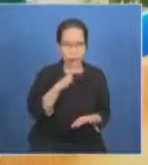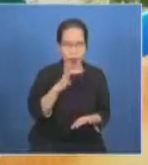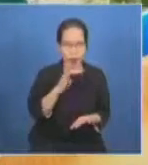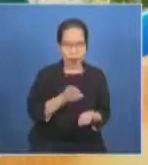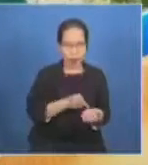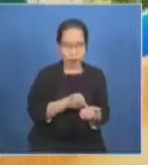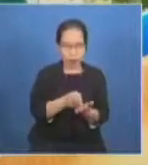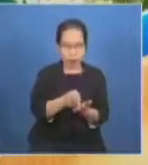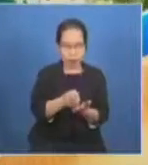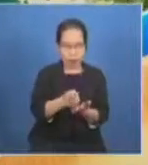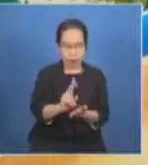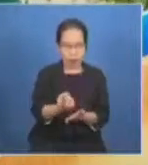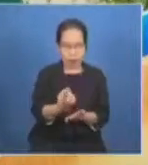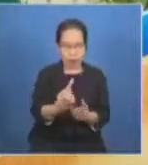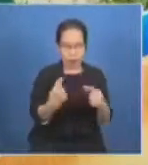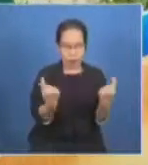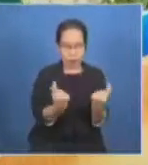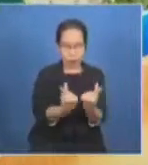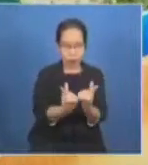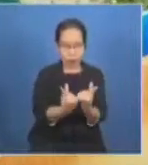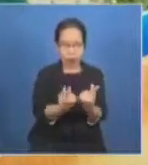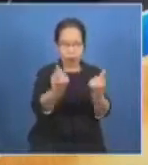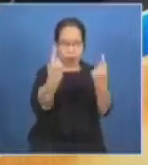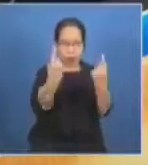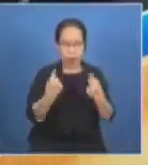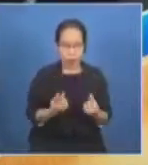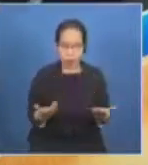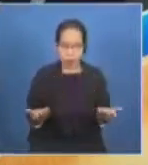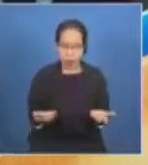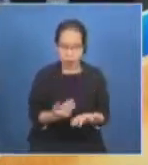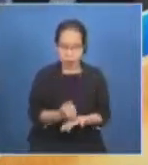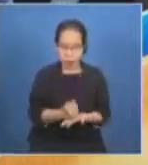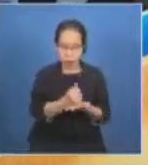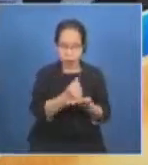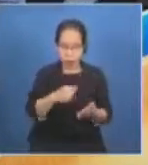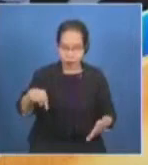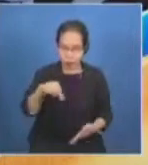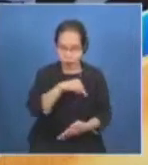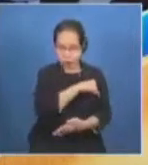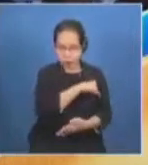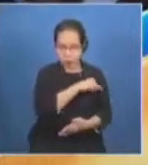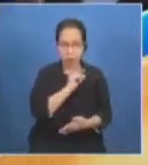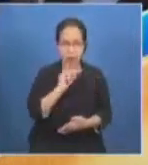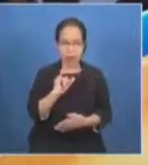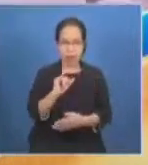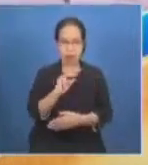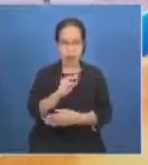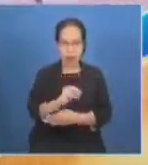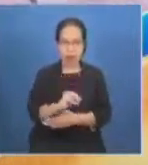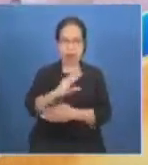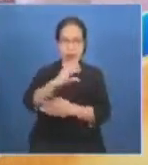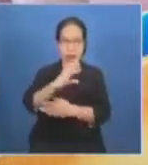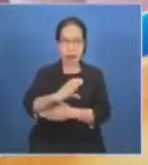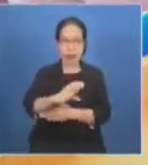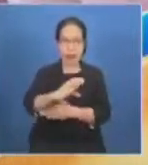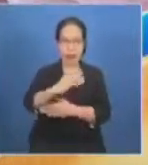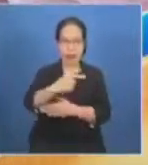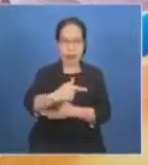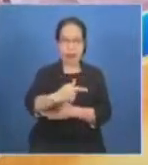To be honest, the only group that comes here to help us is the MCGI.